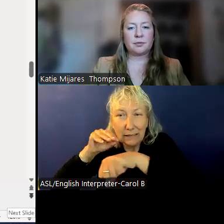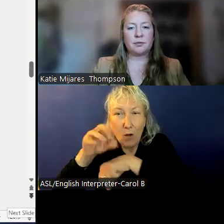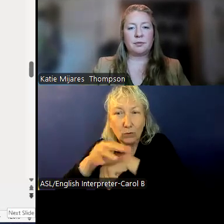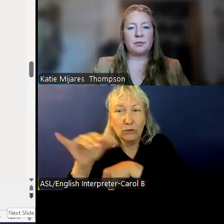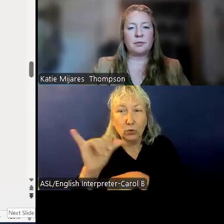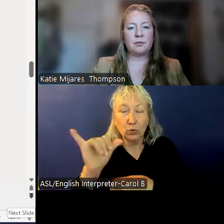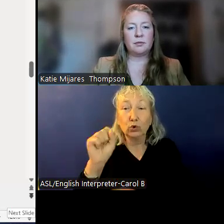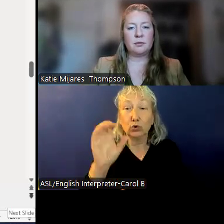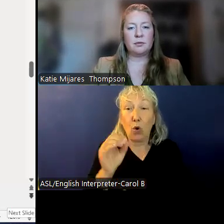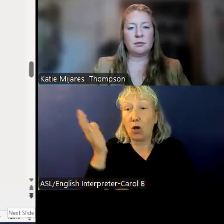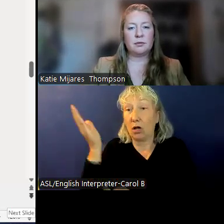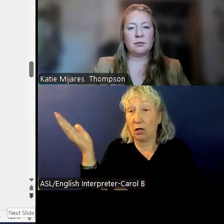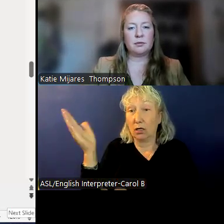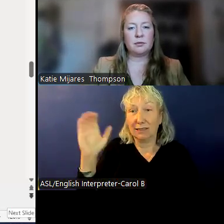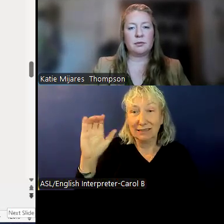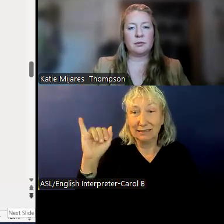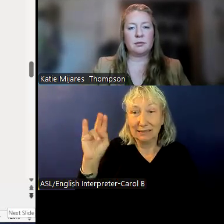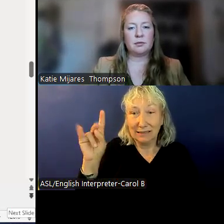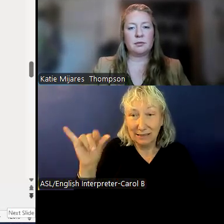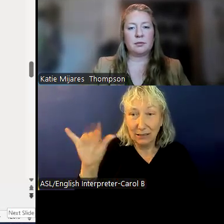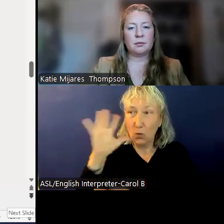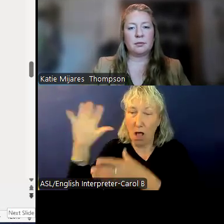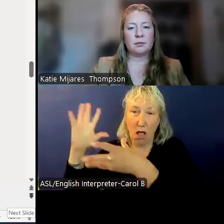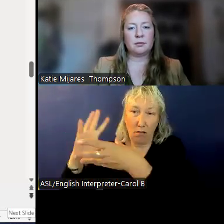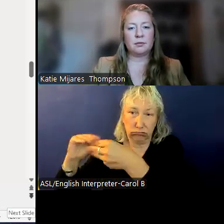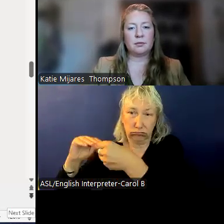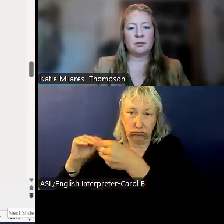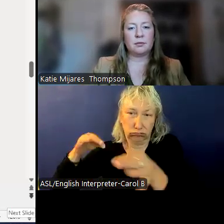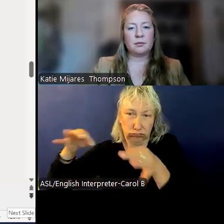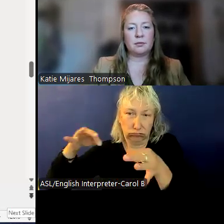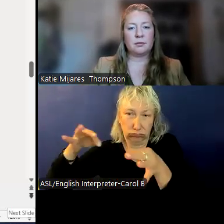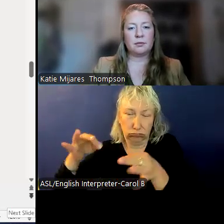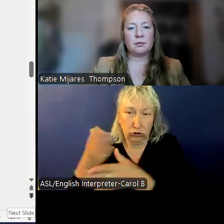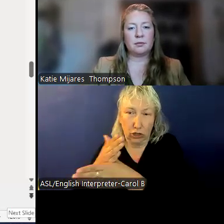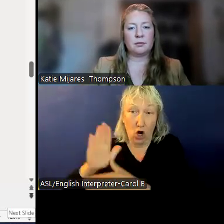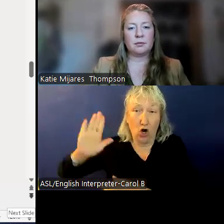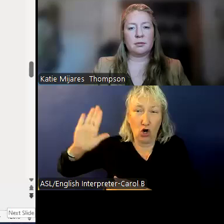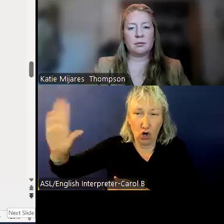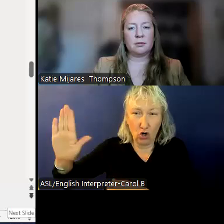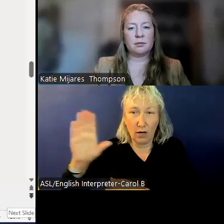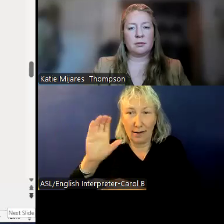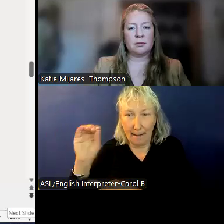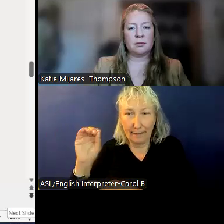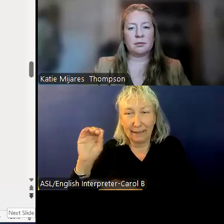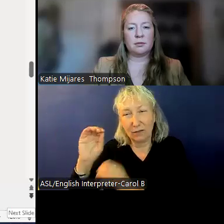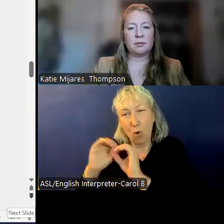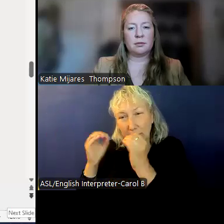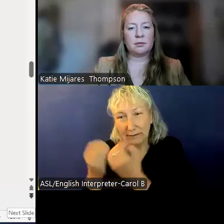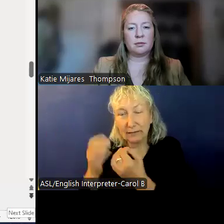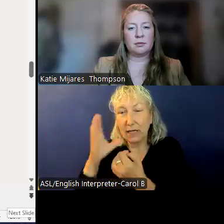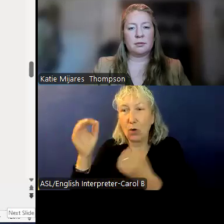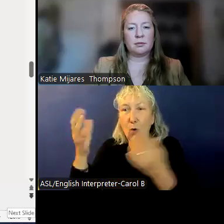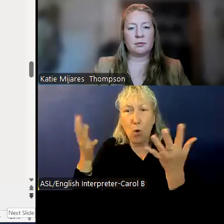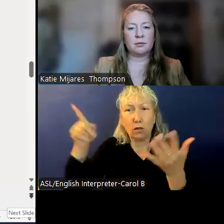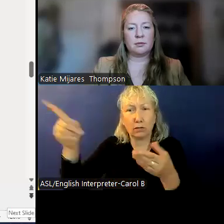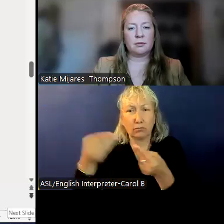Cindy share a little bit about her organization that she works for and the services that she provides through the